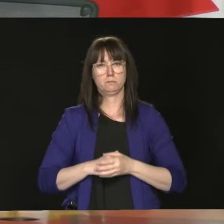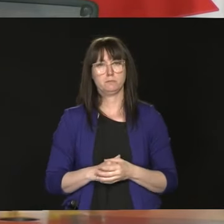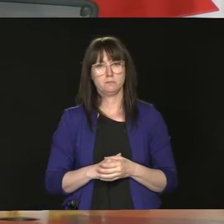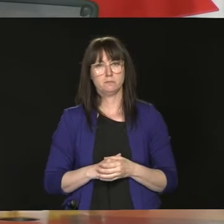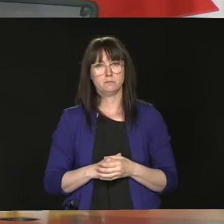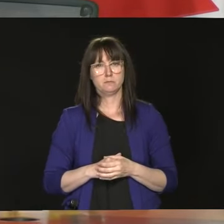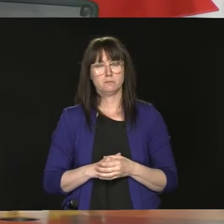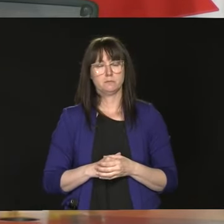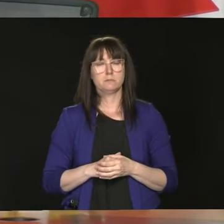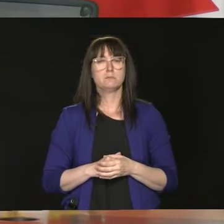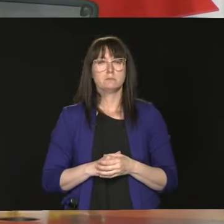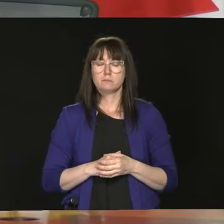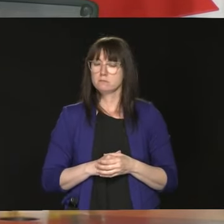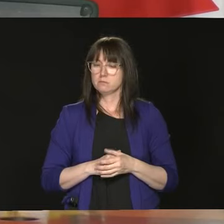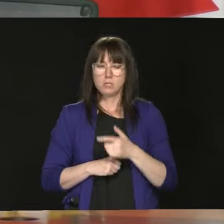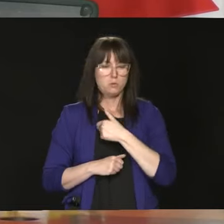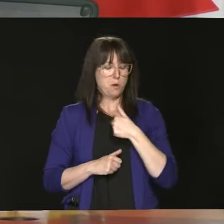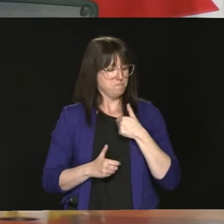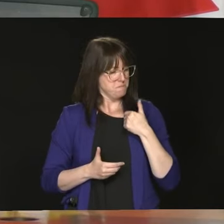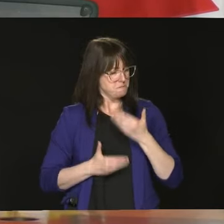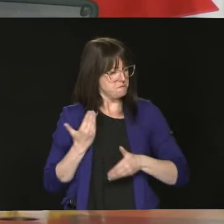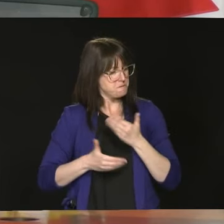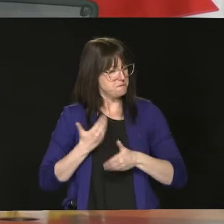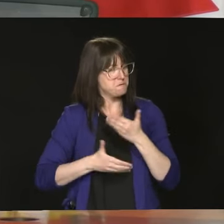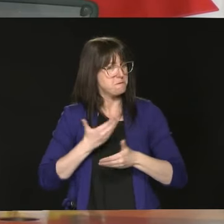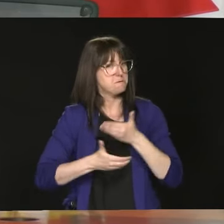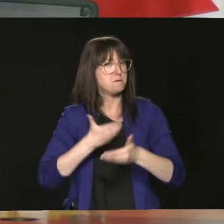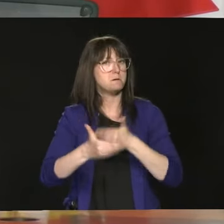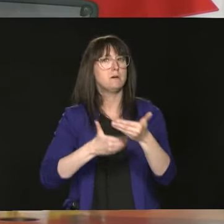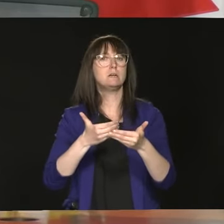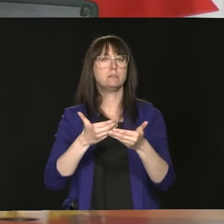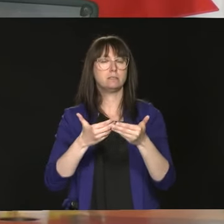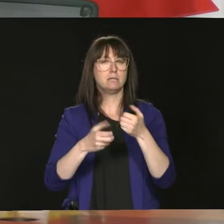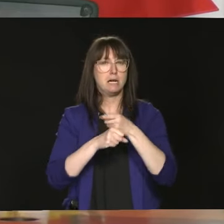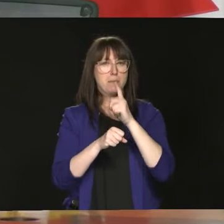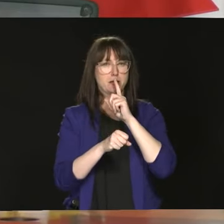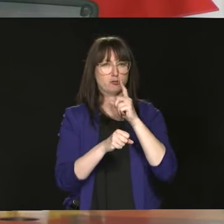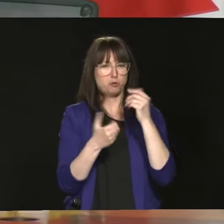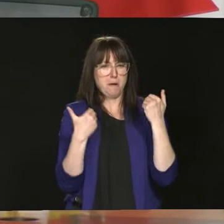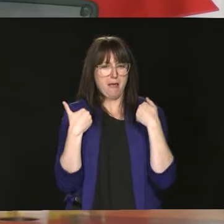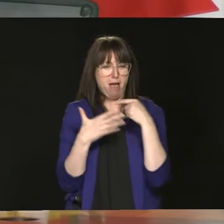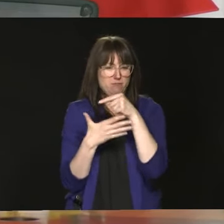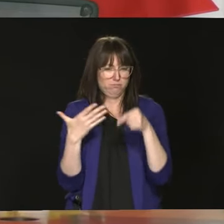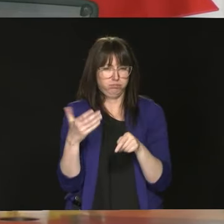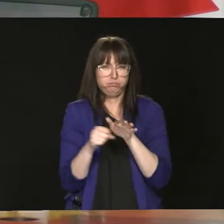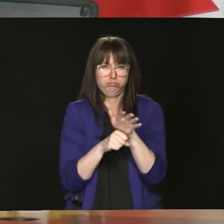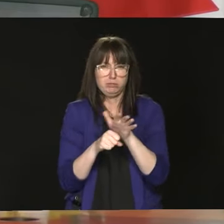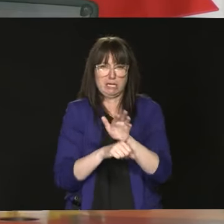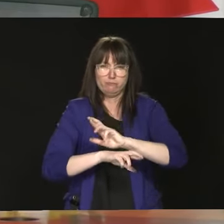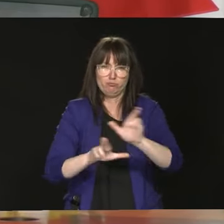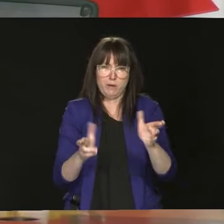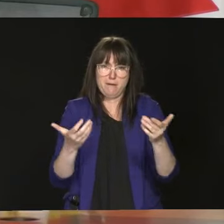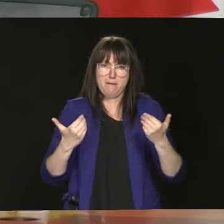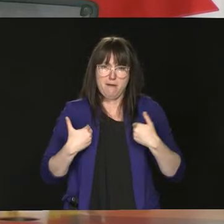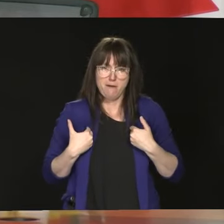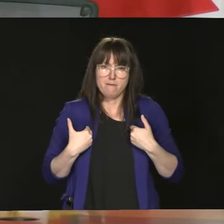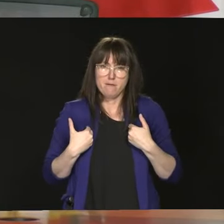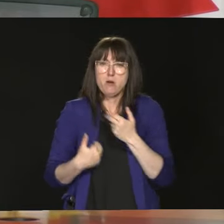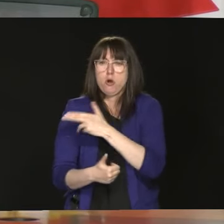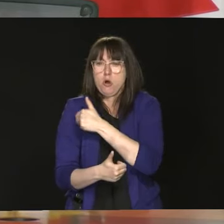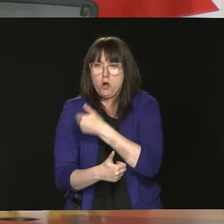ahead as we work to secure the supplies that healthcare workers need to keep themselves and Canadians